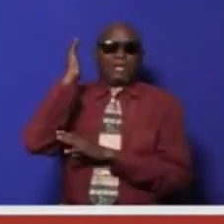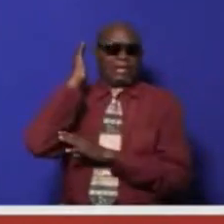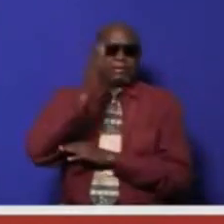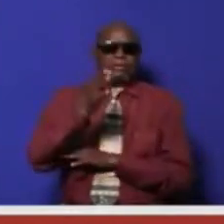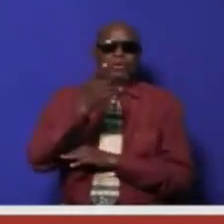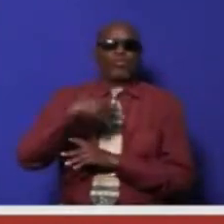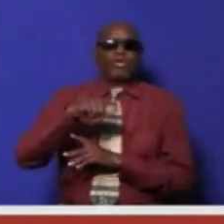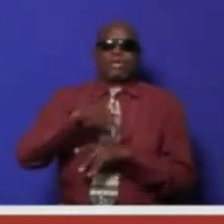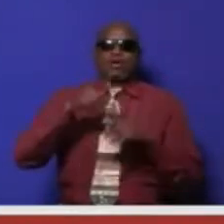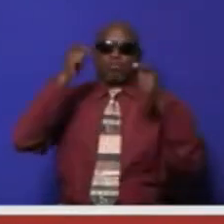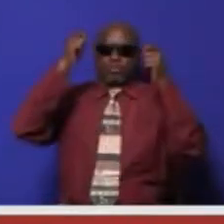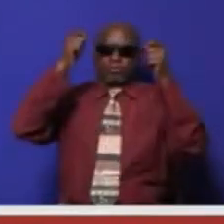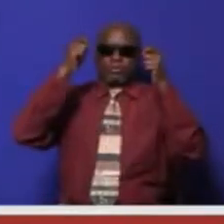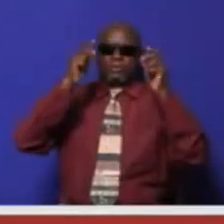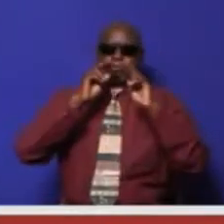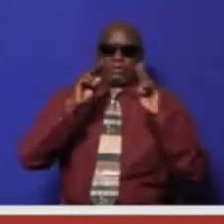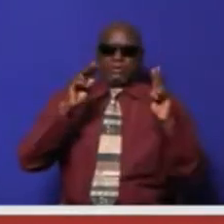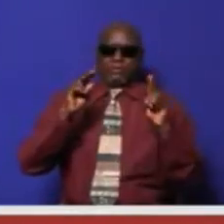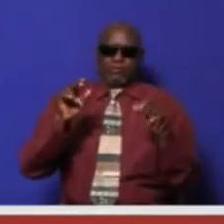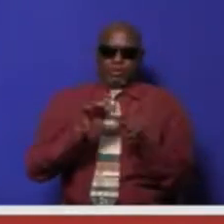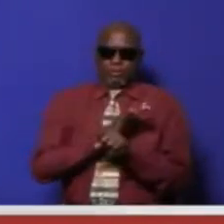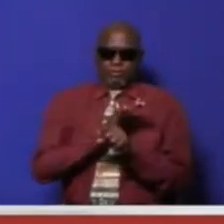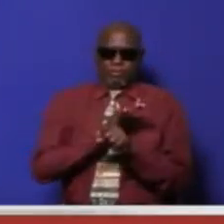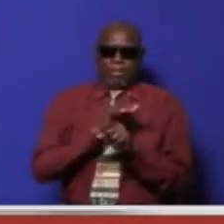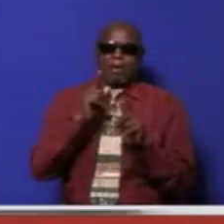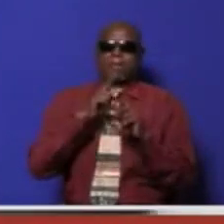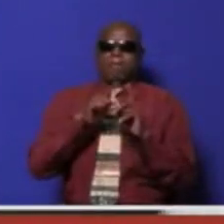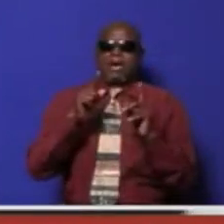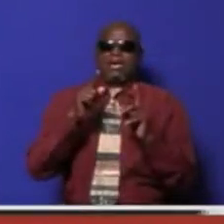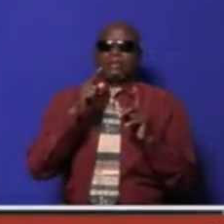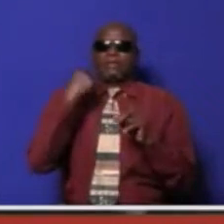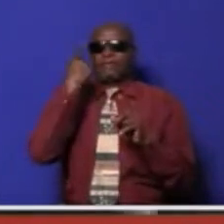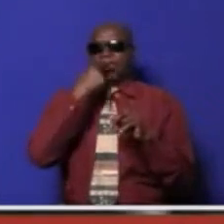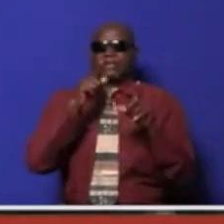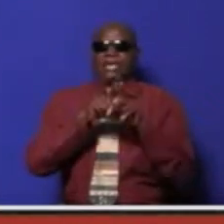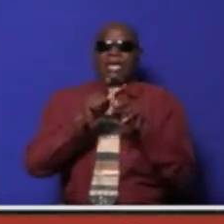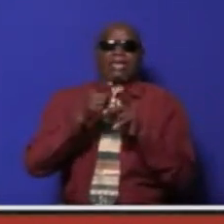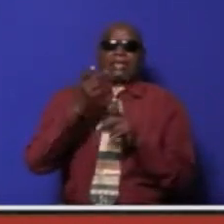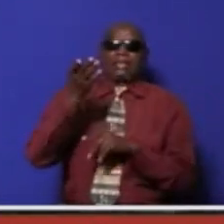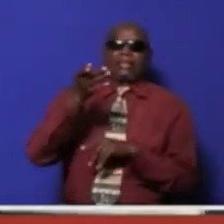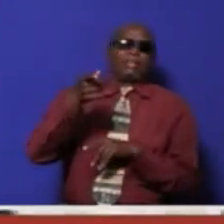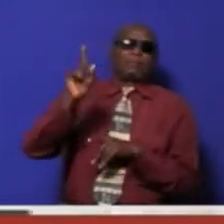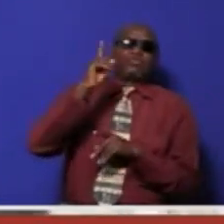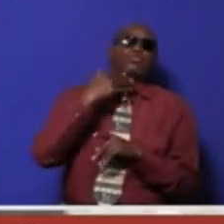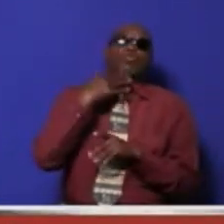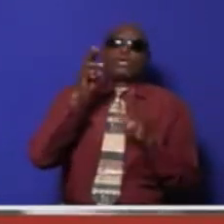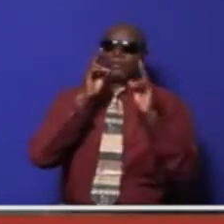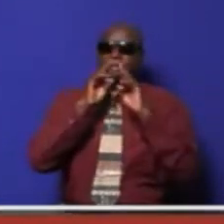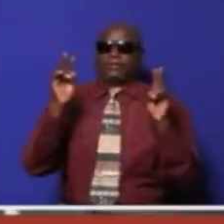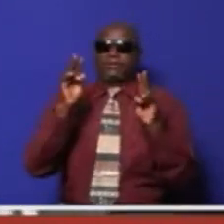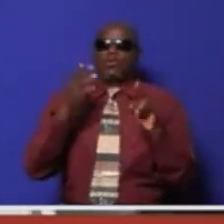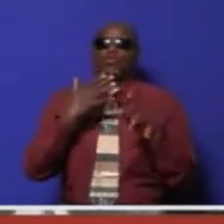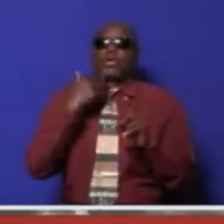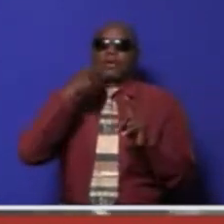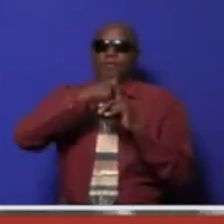to protest peacefully, but it seems like they are the ones who don't want the peace. But we are here to fight the